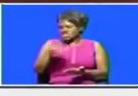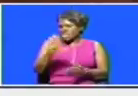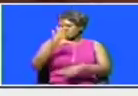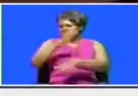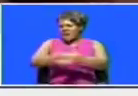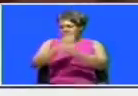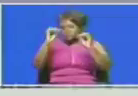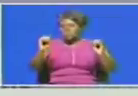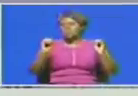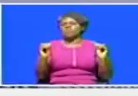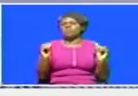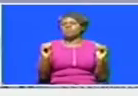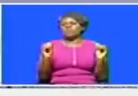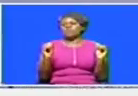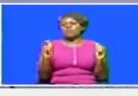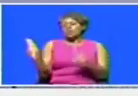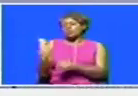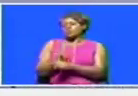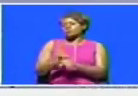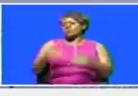intended target.